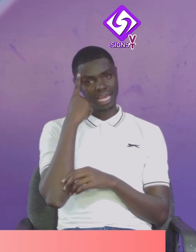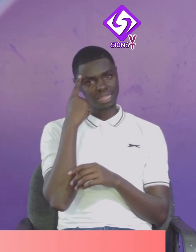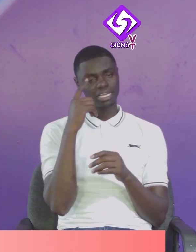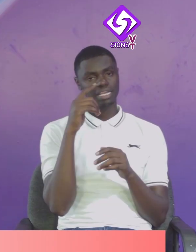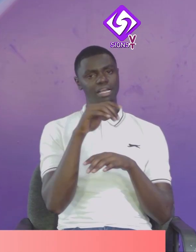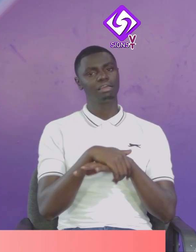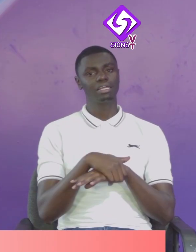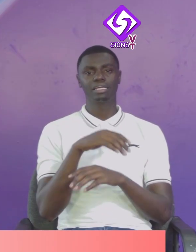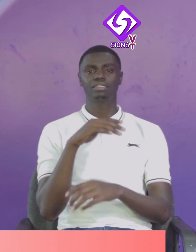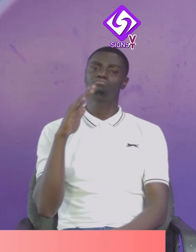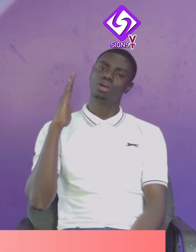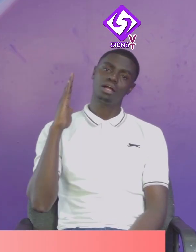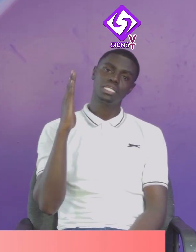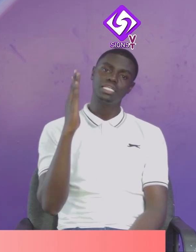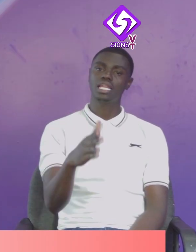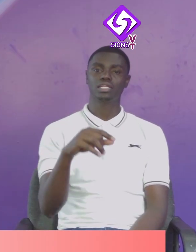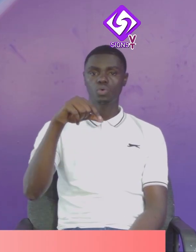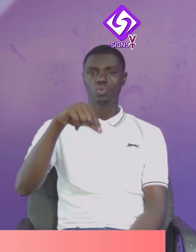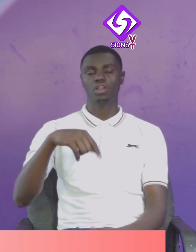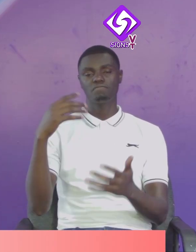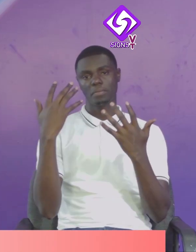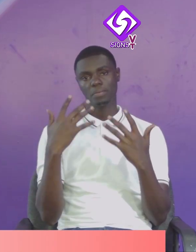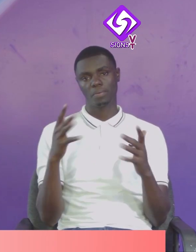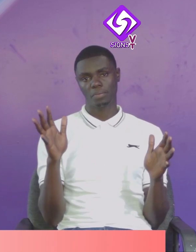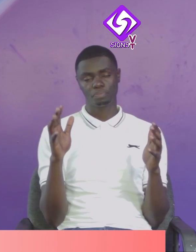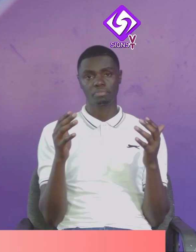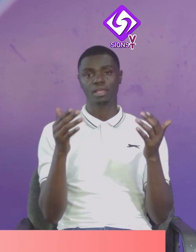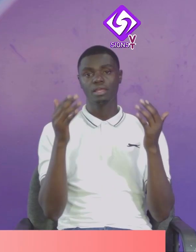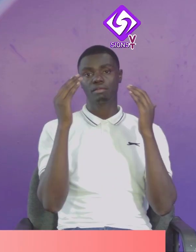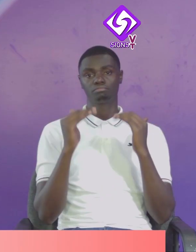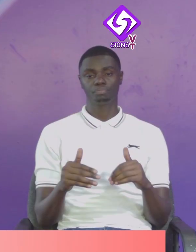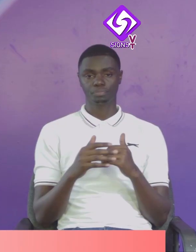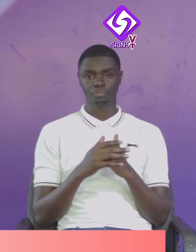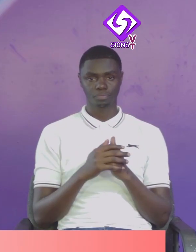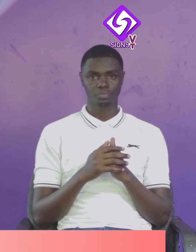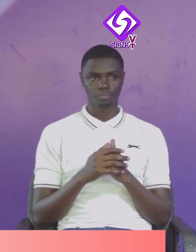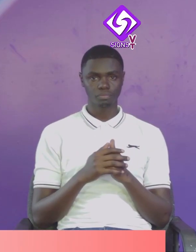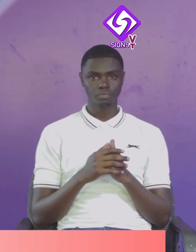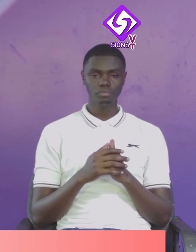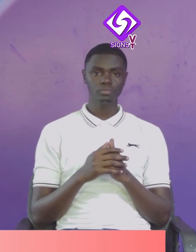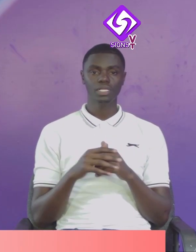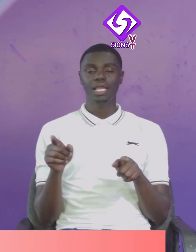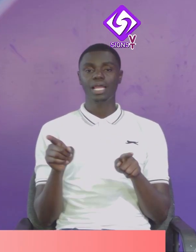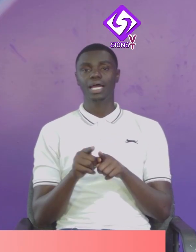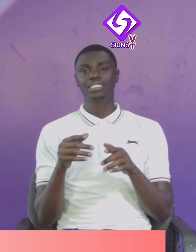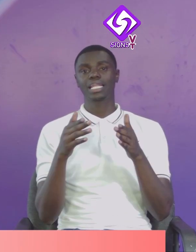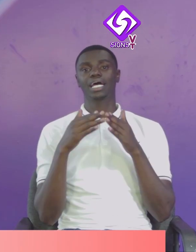have already qualified. And but then again, I want to speak on the scope depth. I know. As an Arsenal fan, I